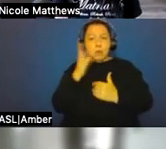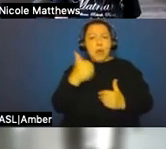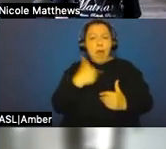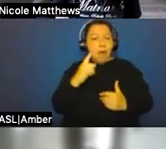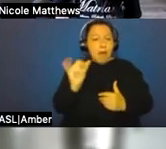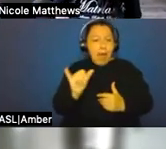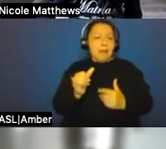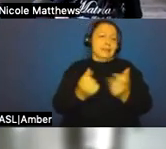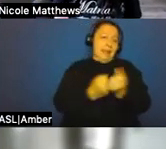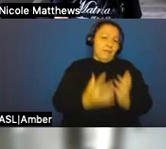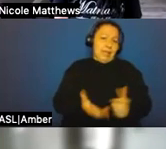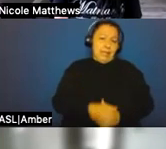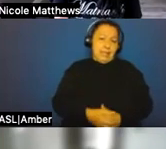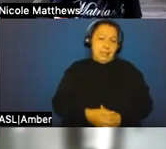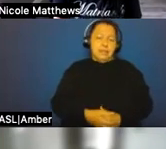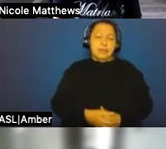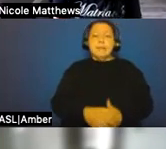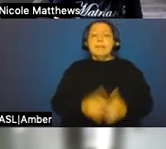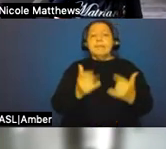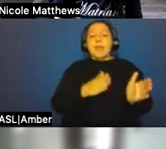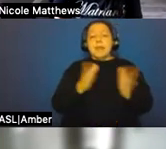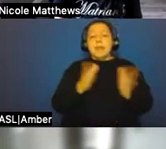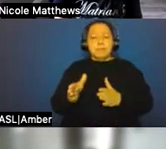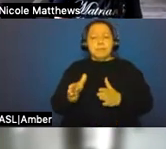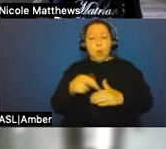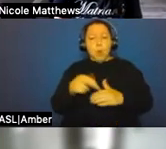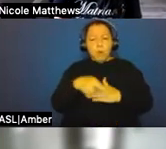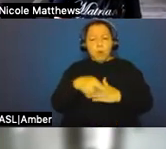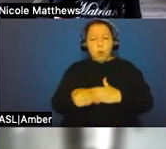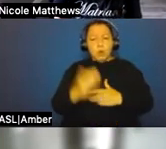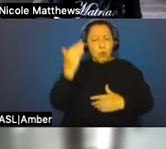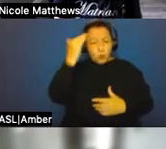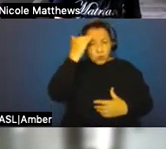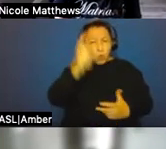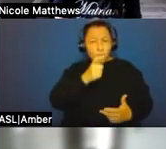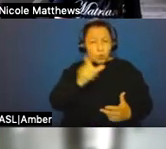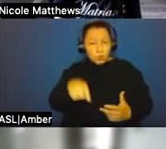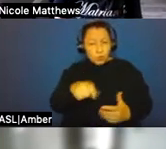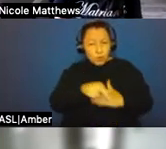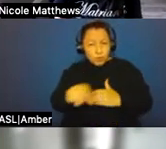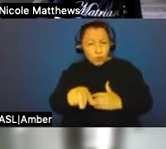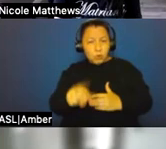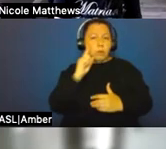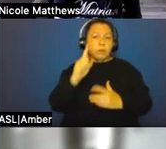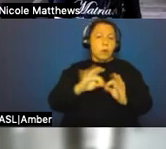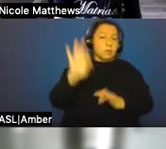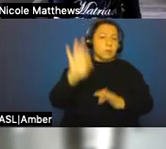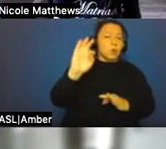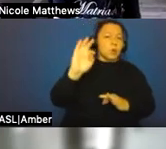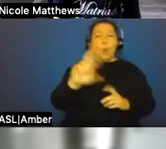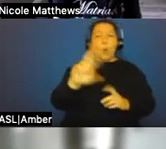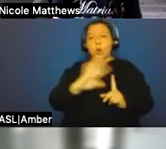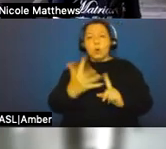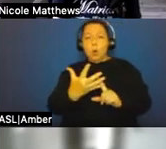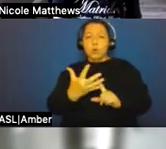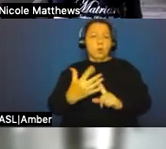And then looking at referrals, I think knowing who to refer to for spiritual or cultural support, I think is really